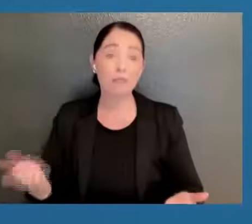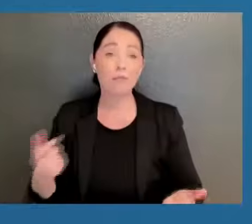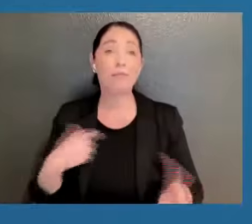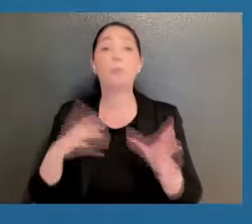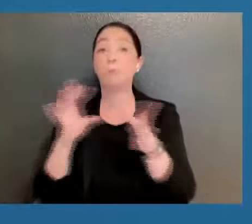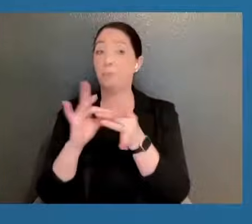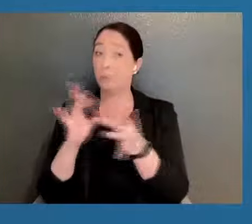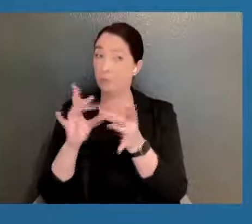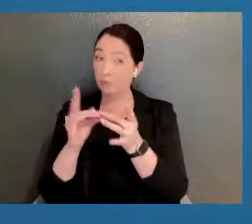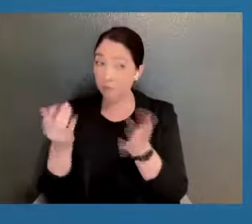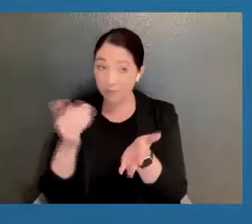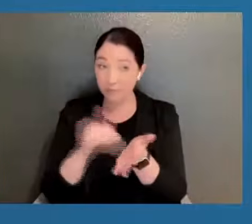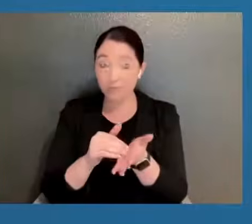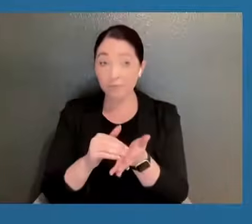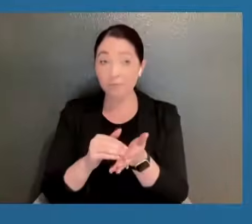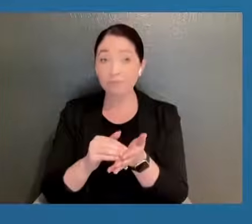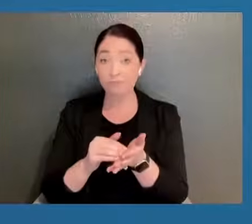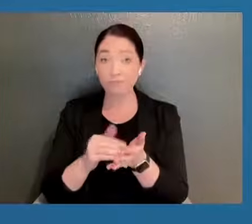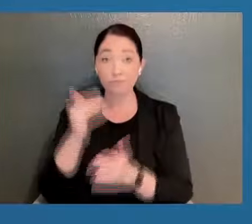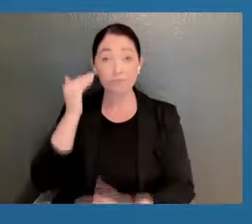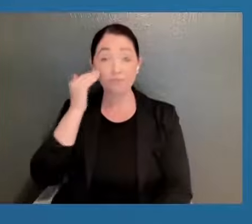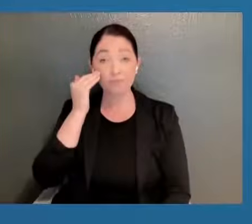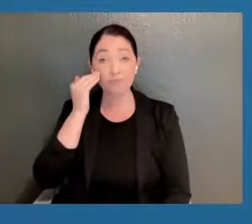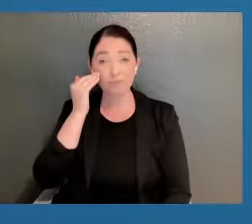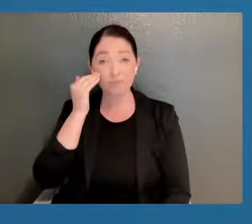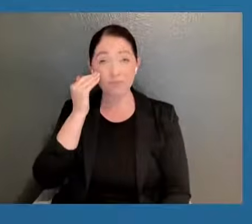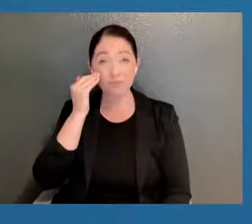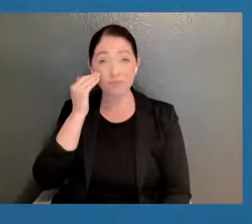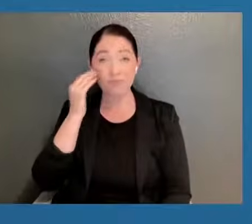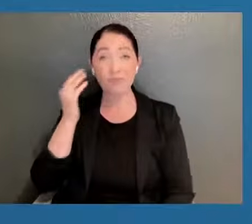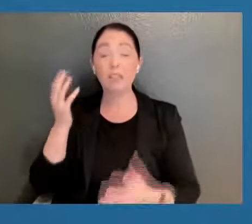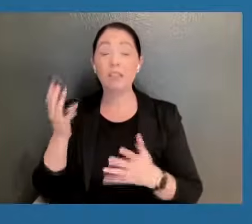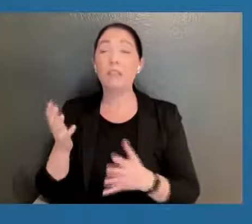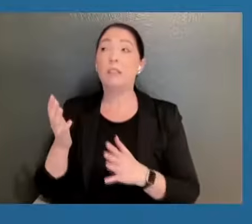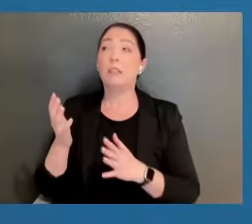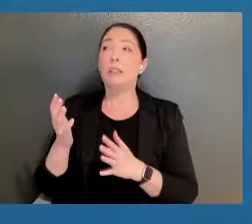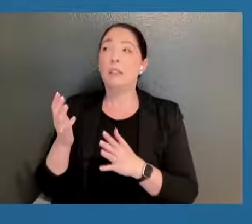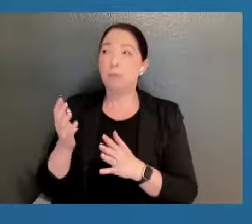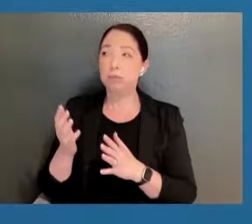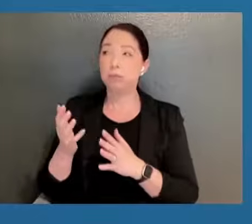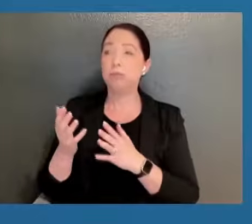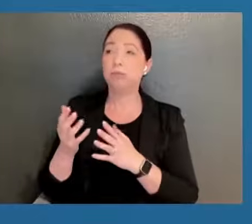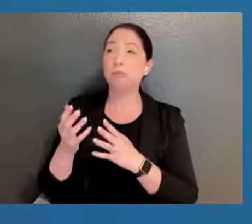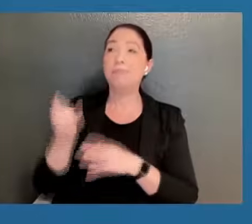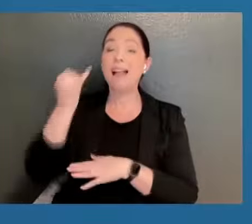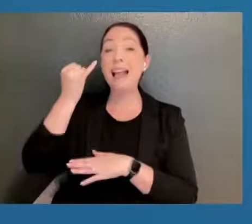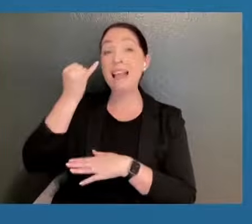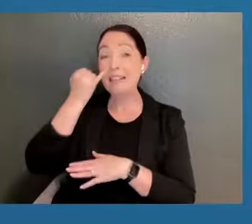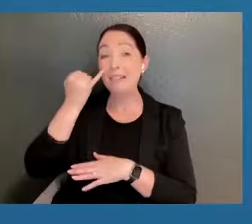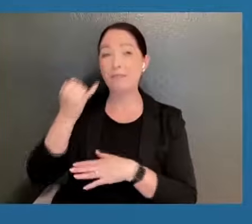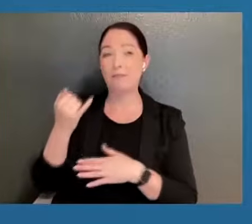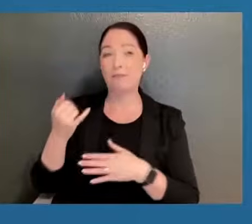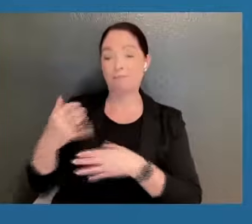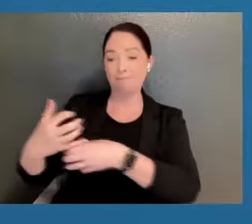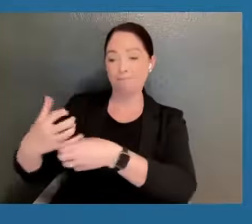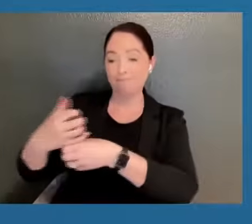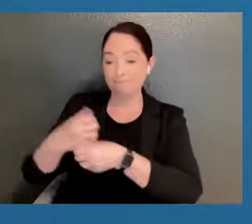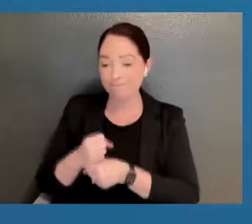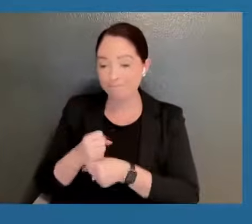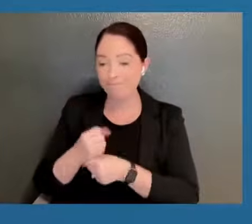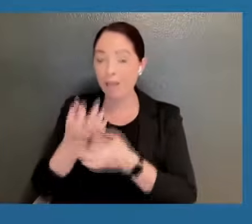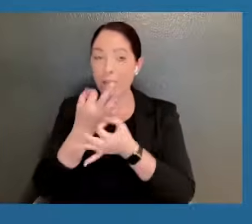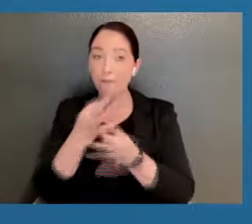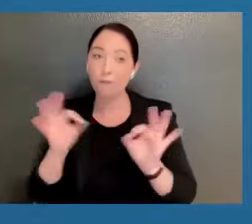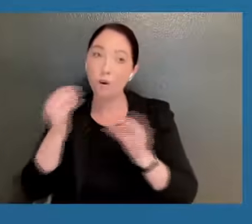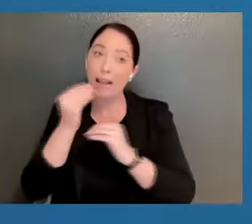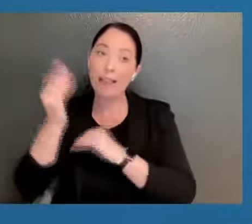adults who had to live with this, there's a stigma associated with the fact that if you're one of those kids who has a subsidized meal and everybody knows about it, you're